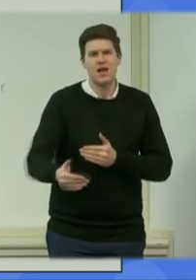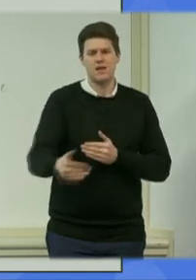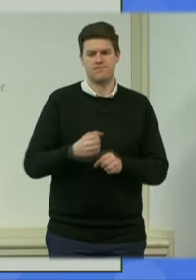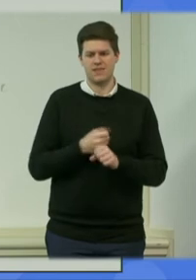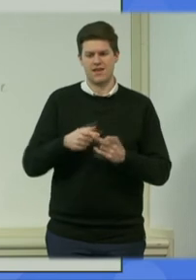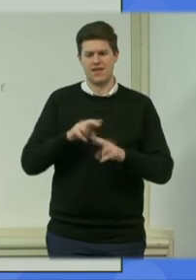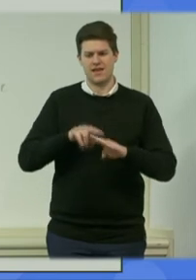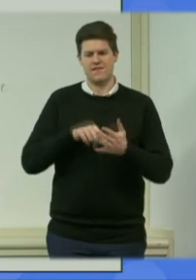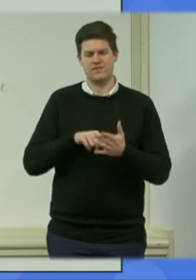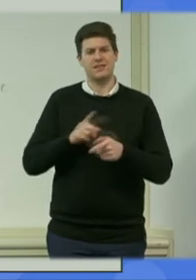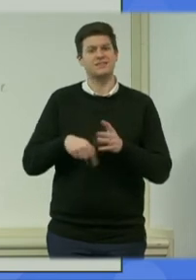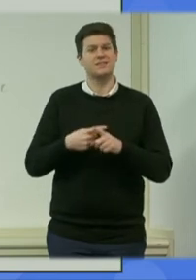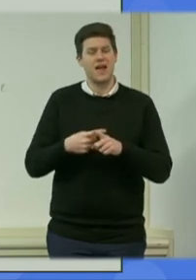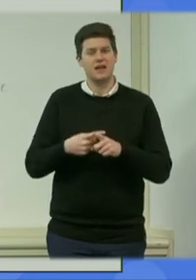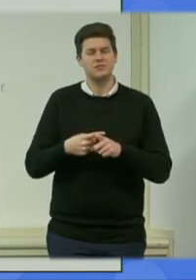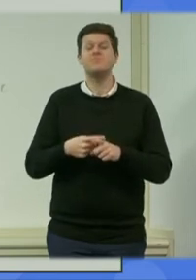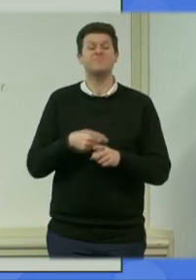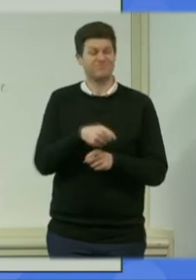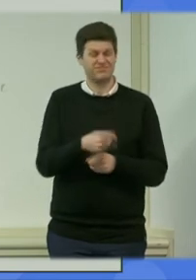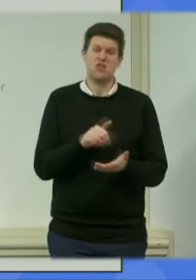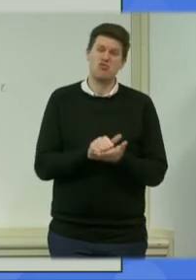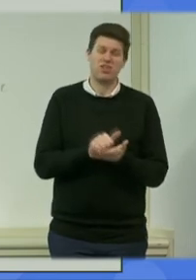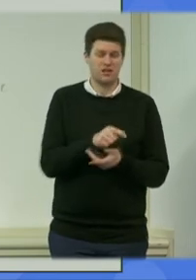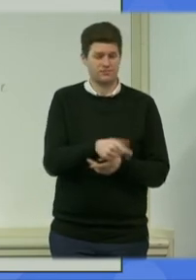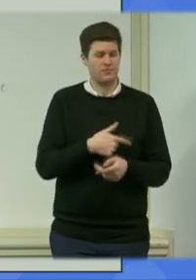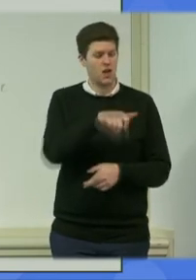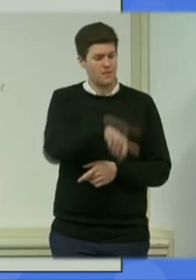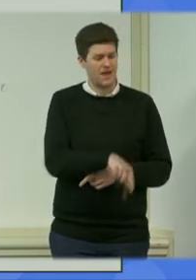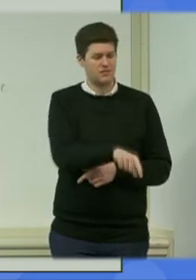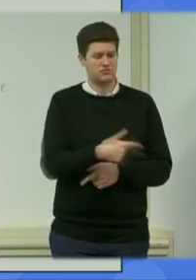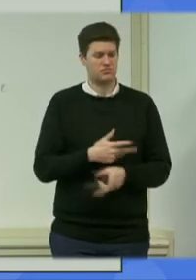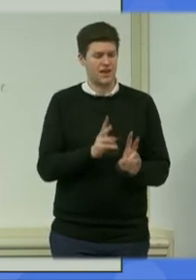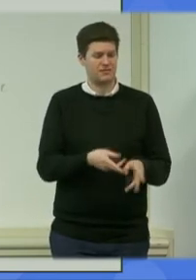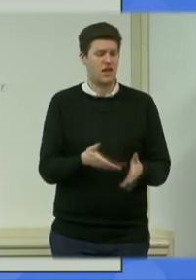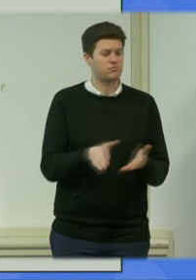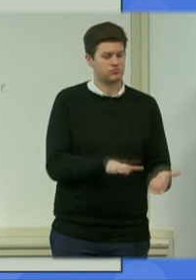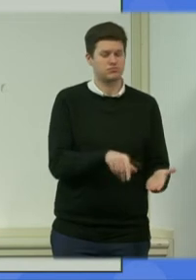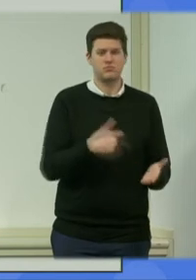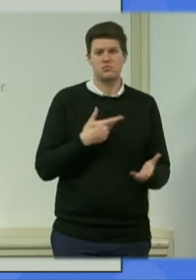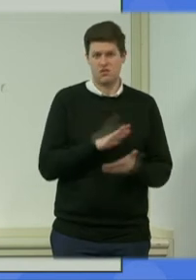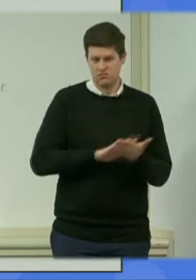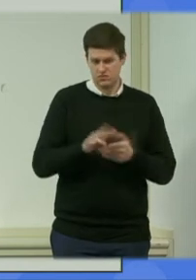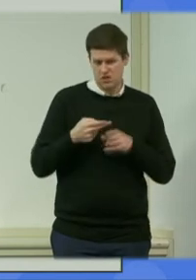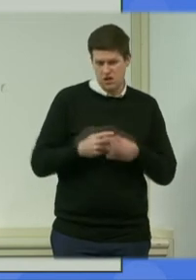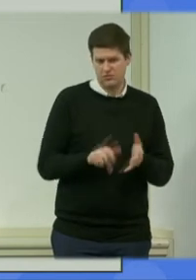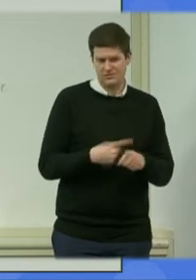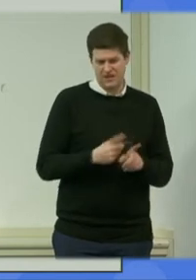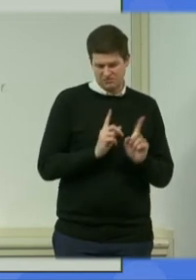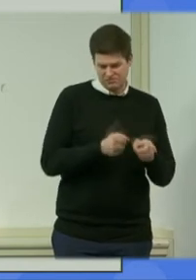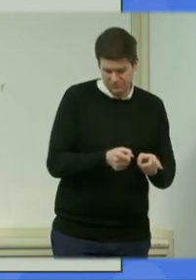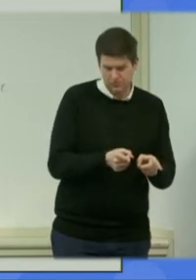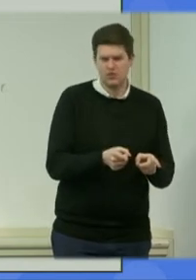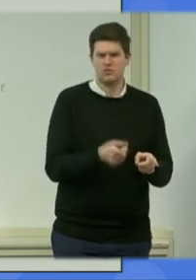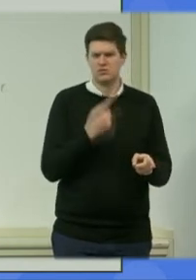estate is distributed, instead you would charge the recipients on the basis of gifts that they're given. So we would suggest